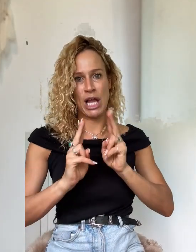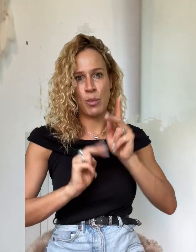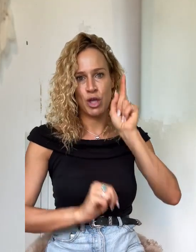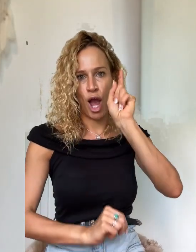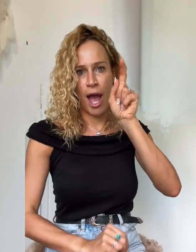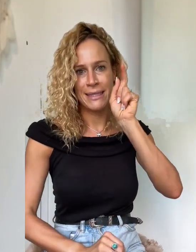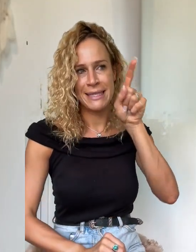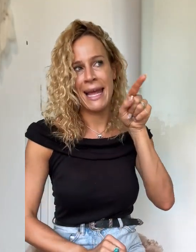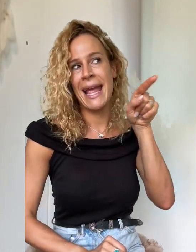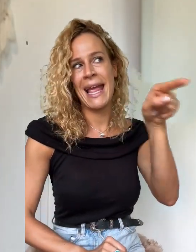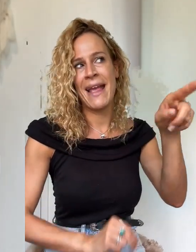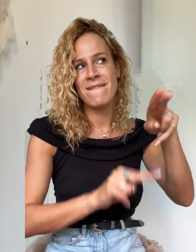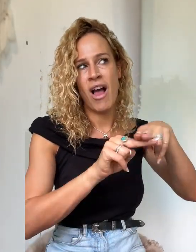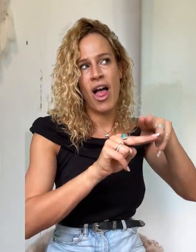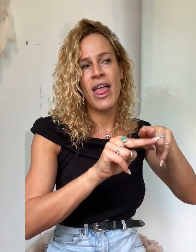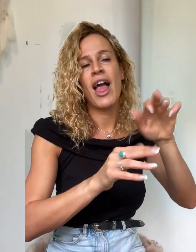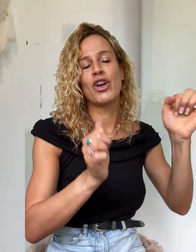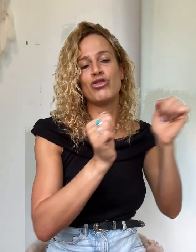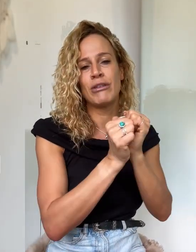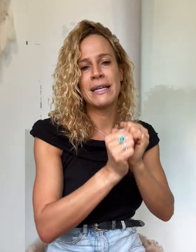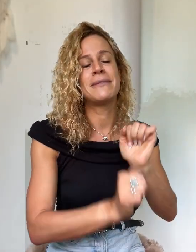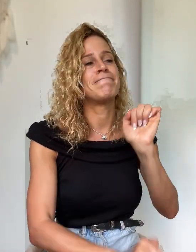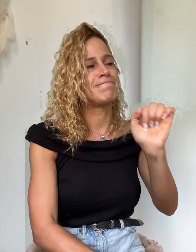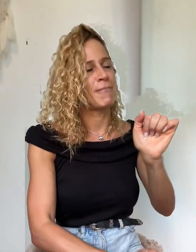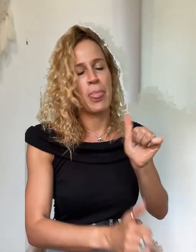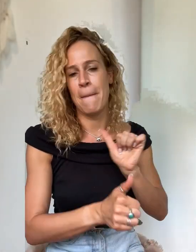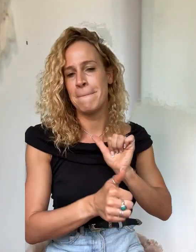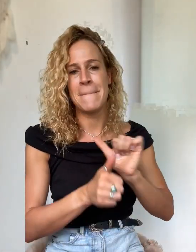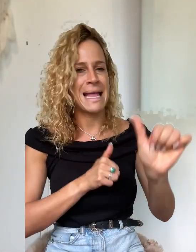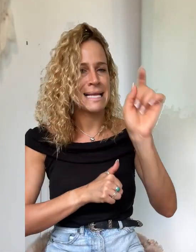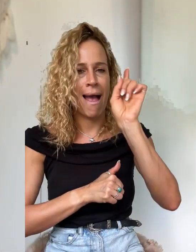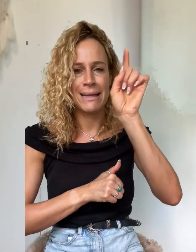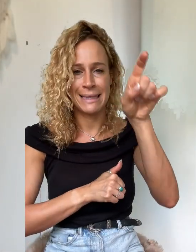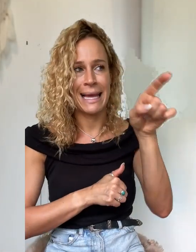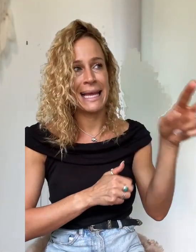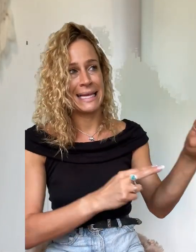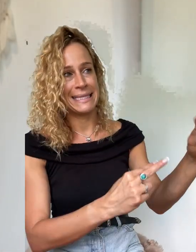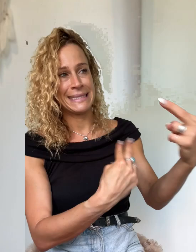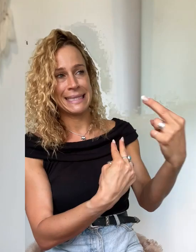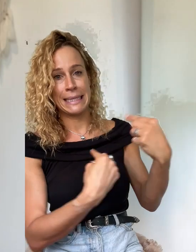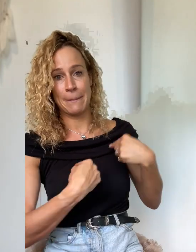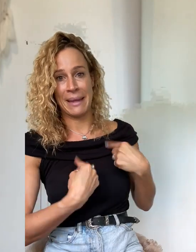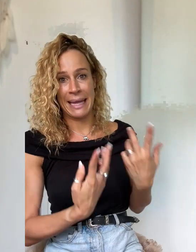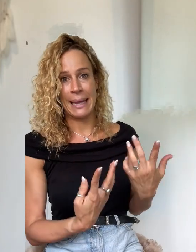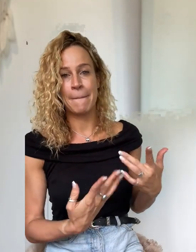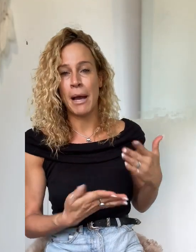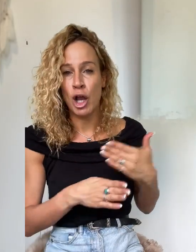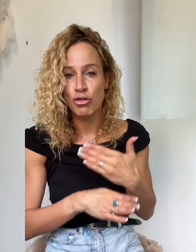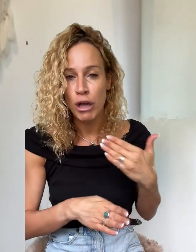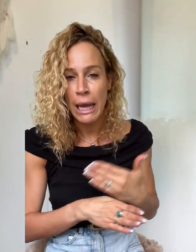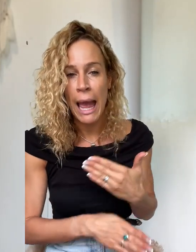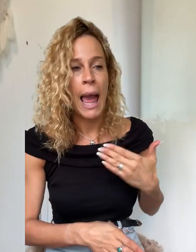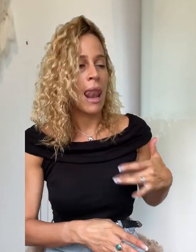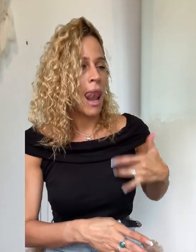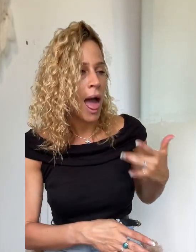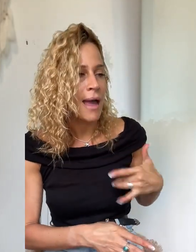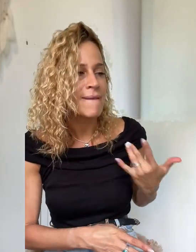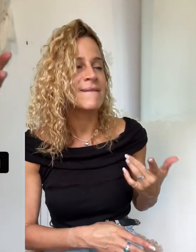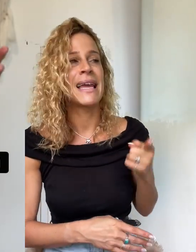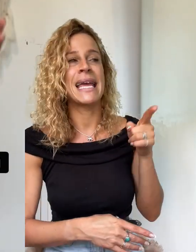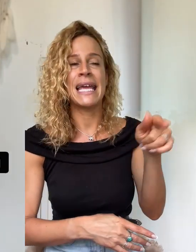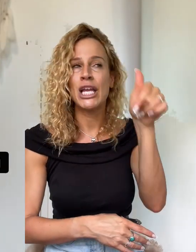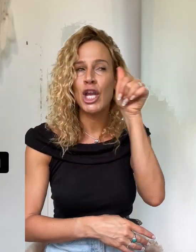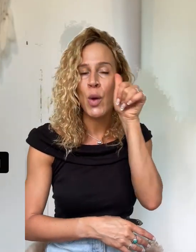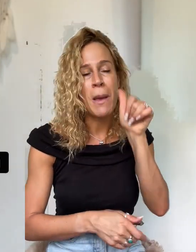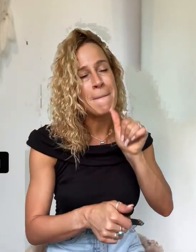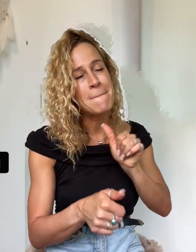fair play, Hayley, fair play. I thought you were crazy back then, but I see you moving. I see the life you have. I see the career you have. Something